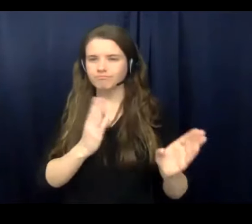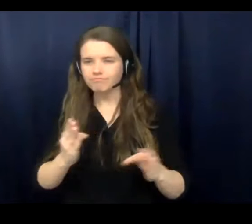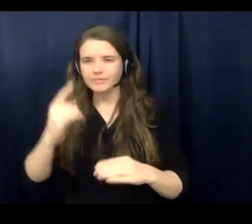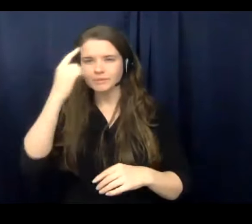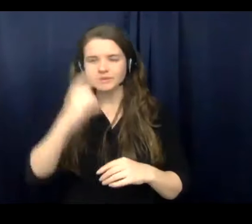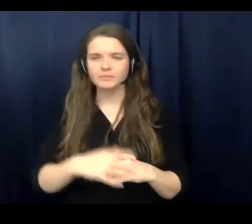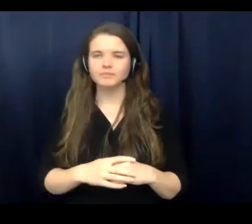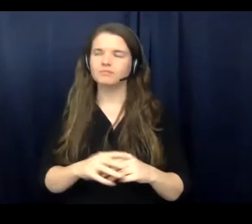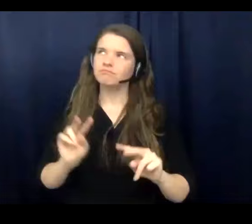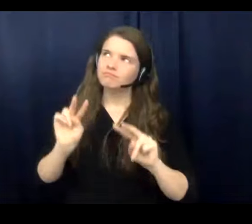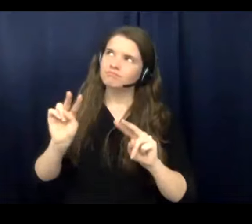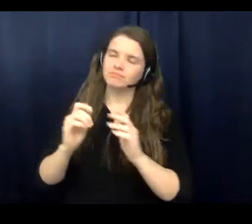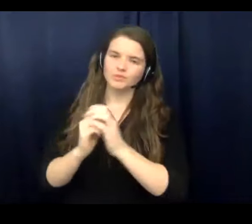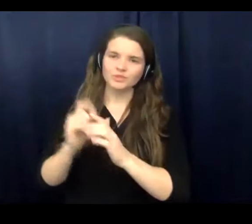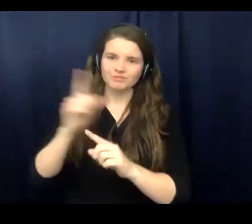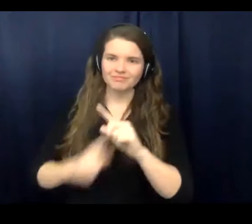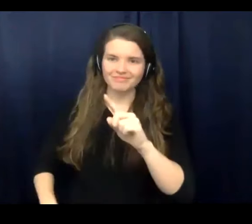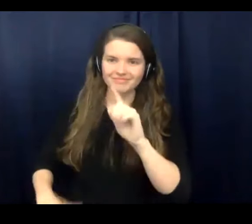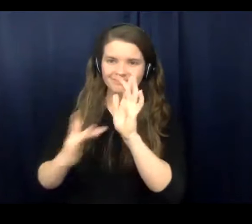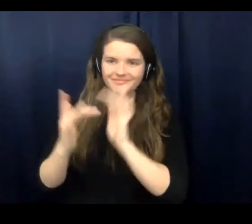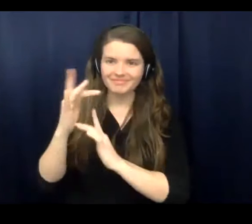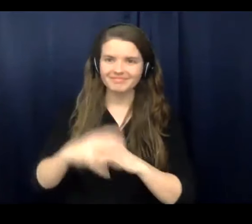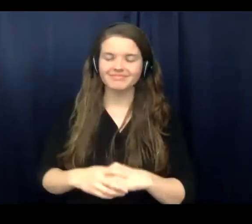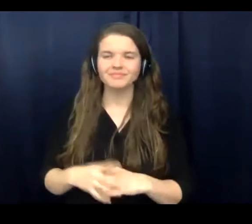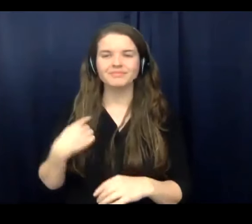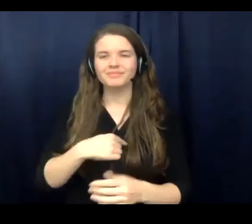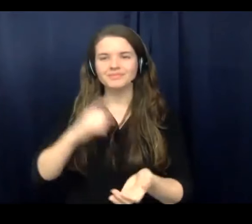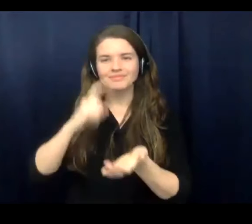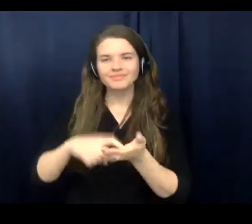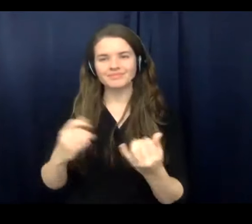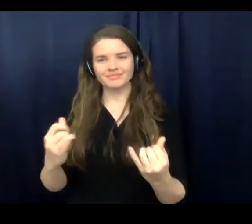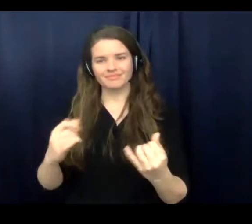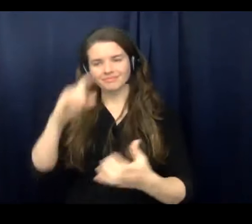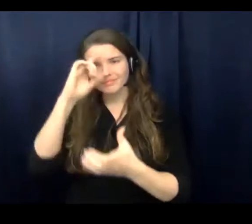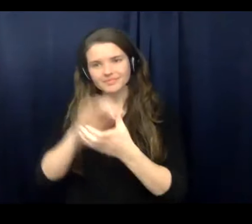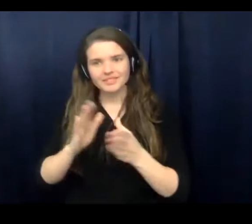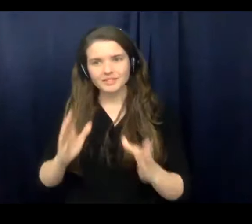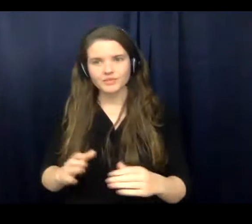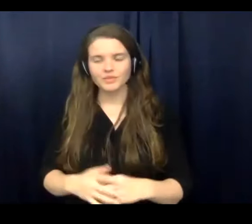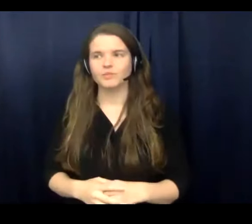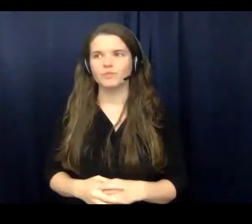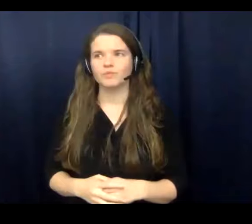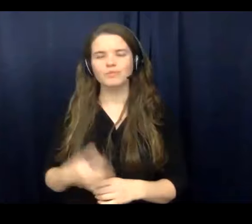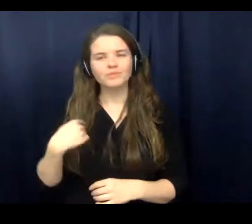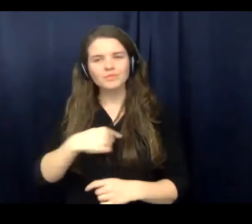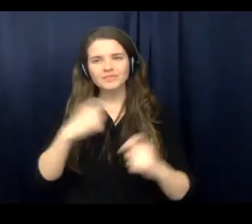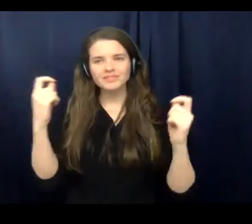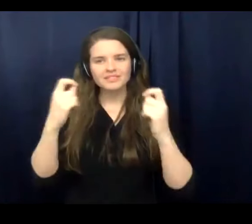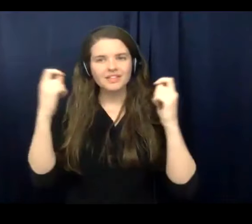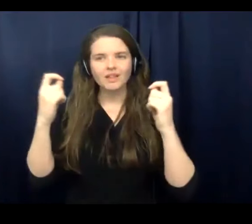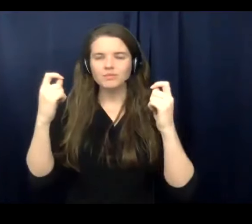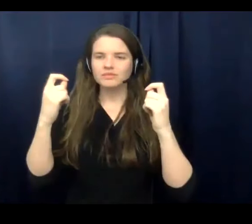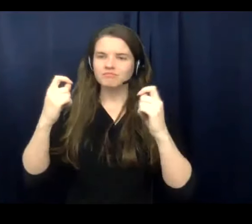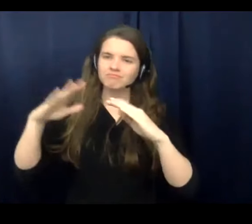Lord Jesus Christ, we recognize today that as believers, we're celebrating the most historical